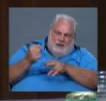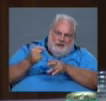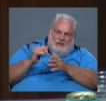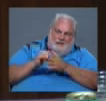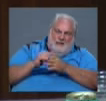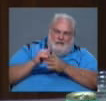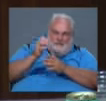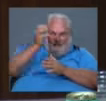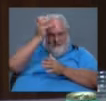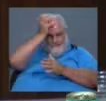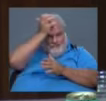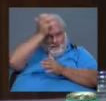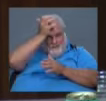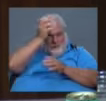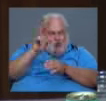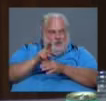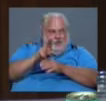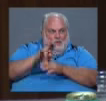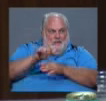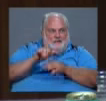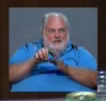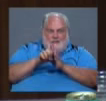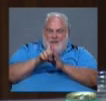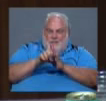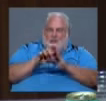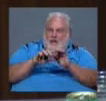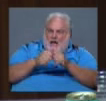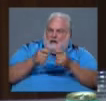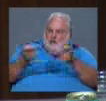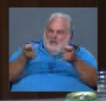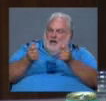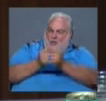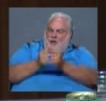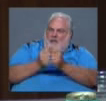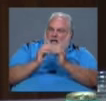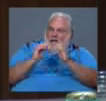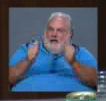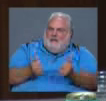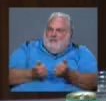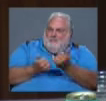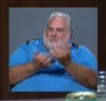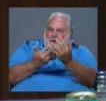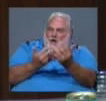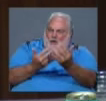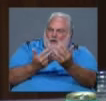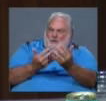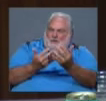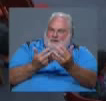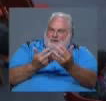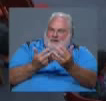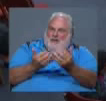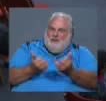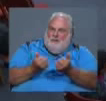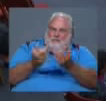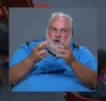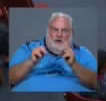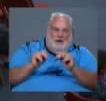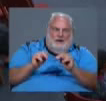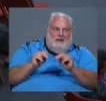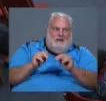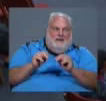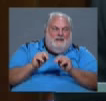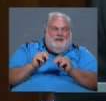firemen could use these as examples of how to deal with a burned house. That's all. I'll bring To it answer your